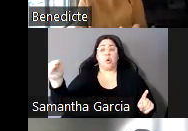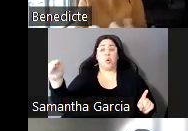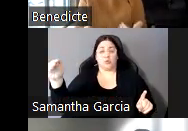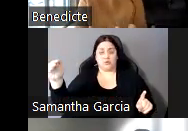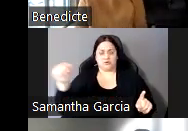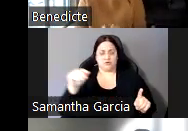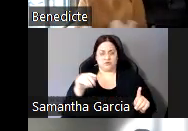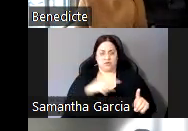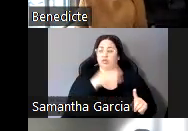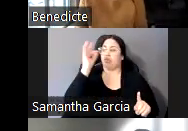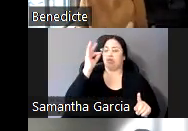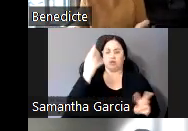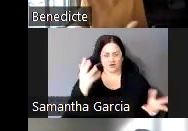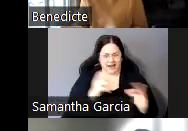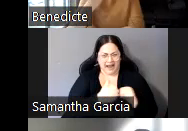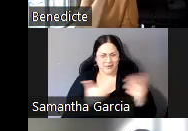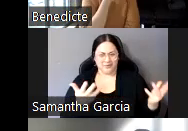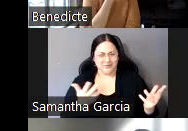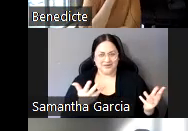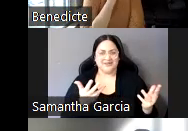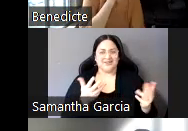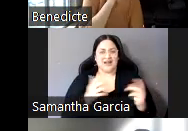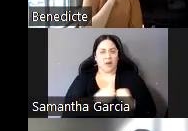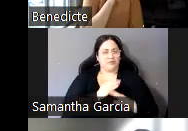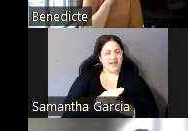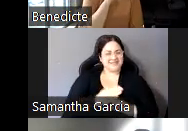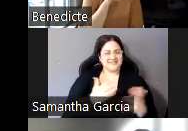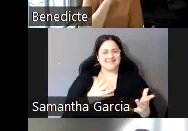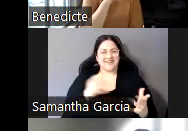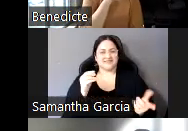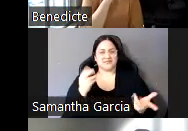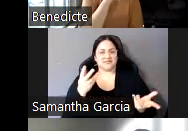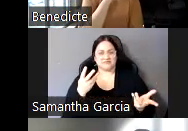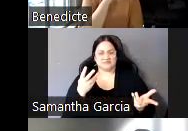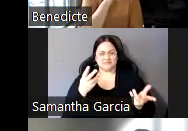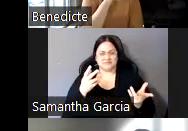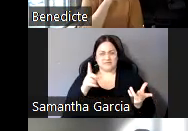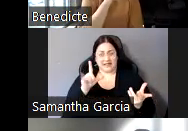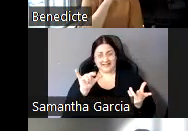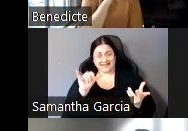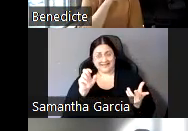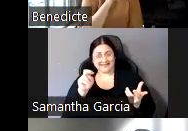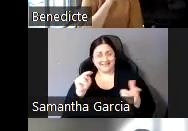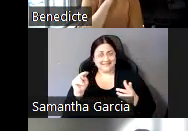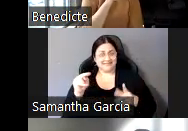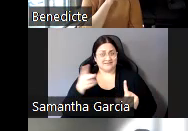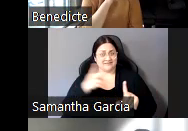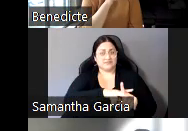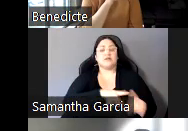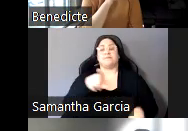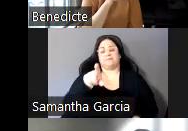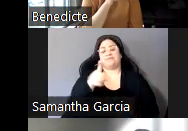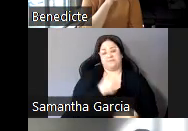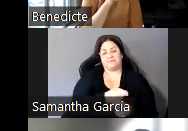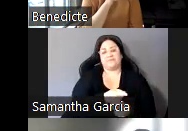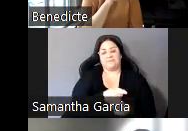put a lien on your home without your knowledge? How does that work? Yeah, so they're probably referring to the CBC article that I did with CBC Toronto. It was a